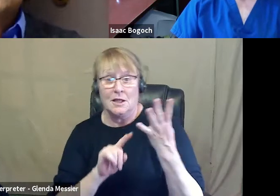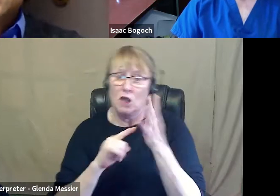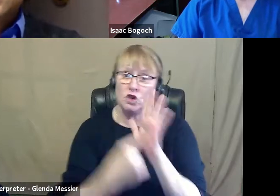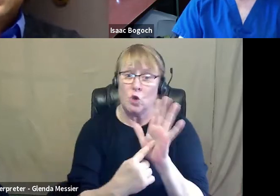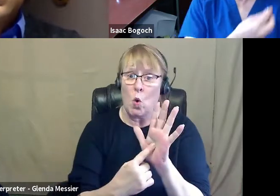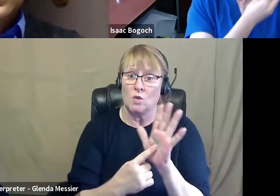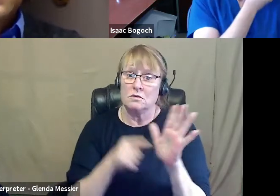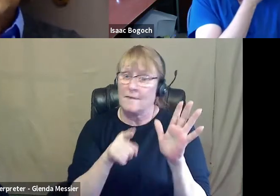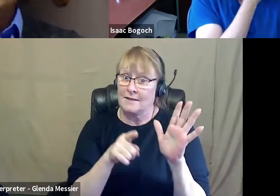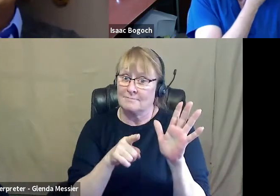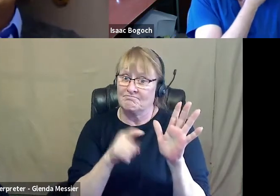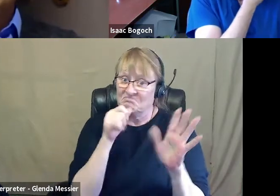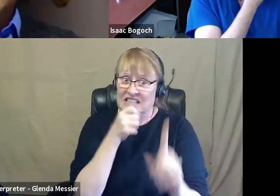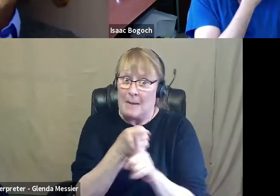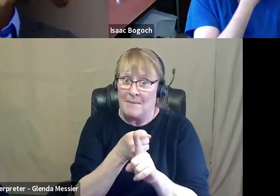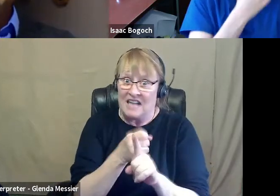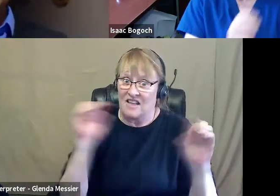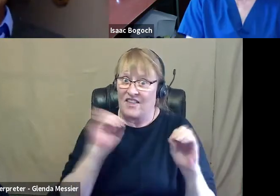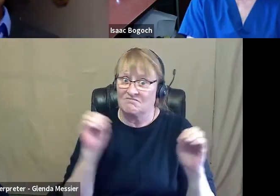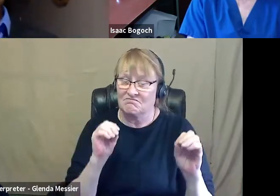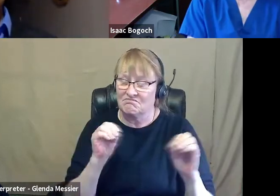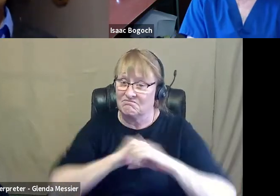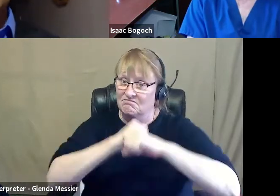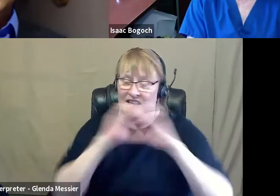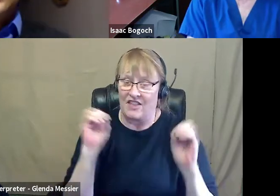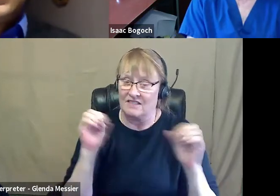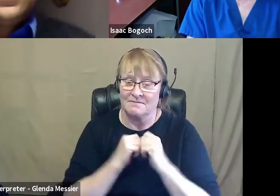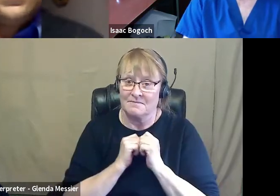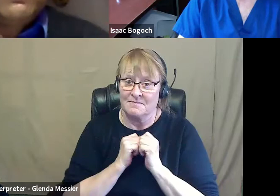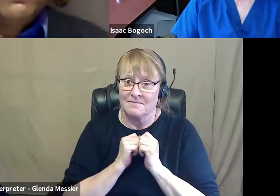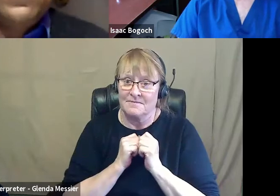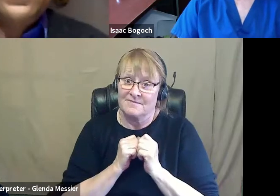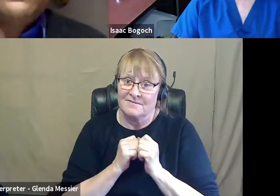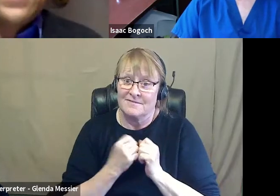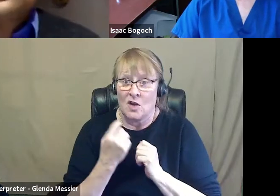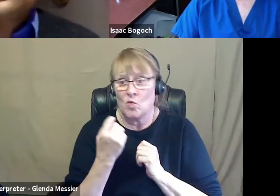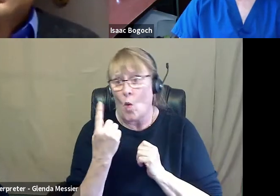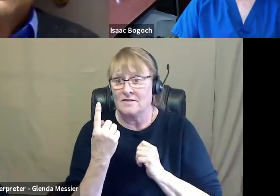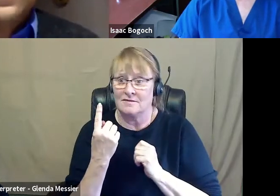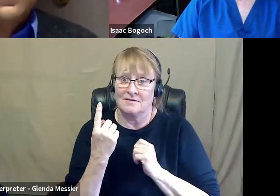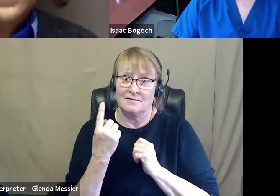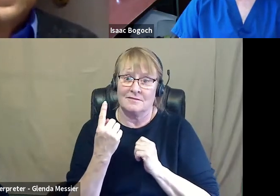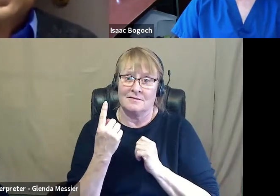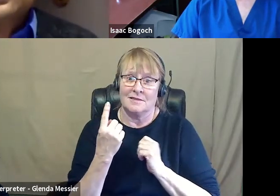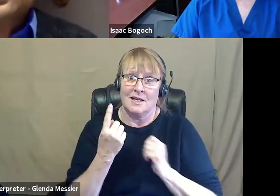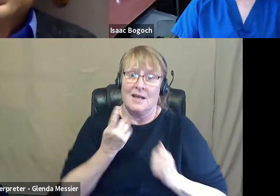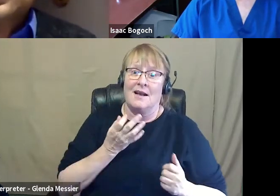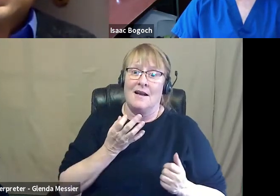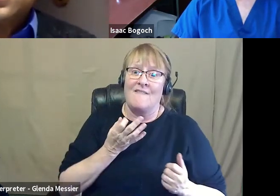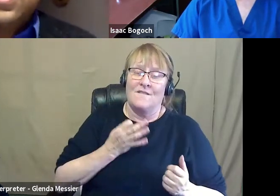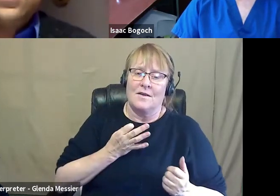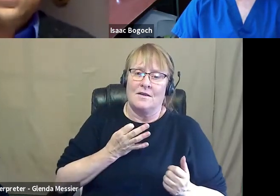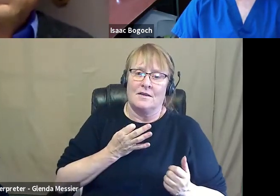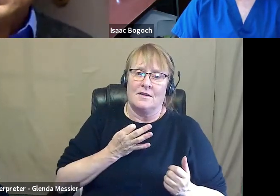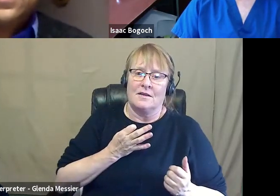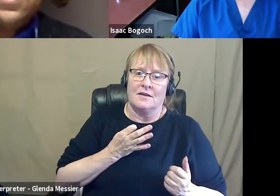an impact on that variant, right? So it's one of the advantages of that Johnson & Johnson